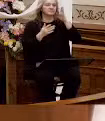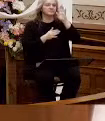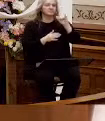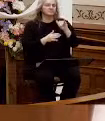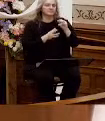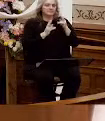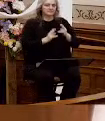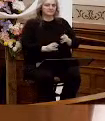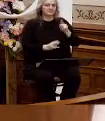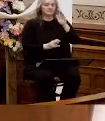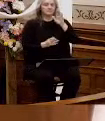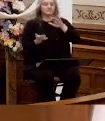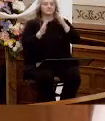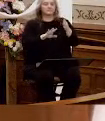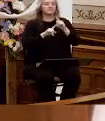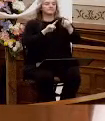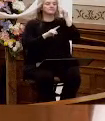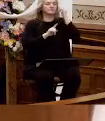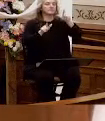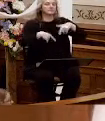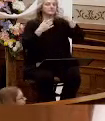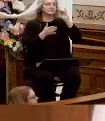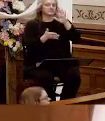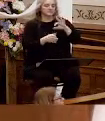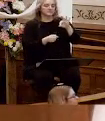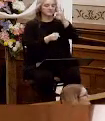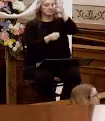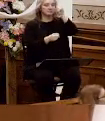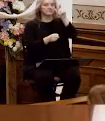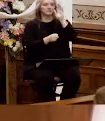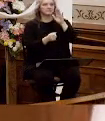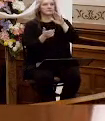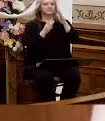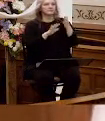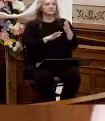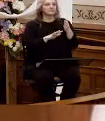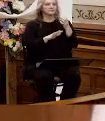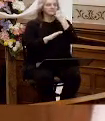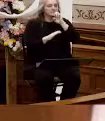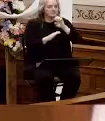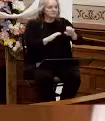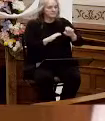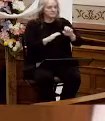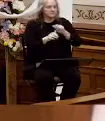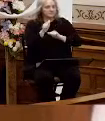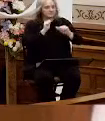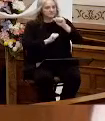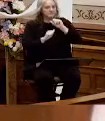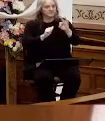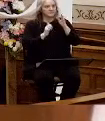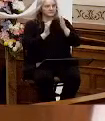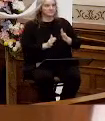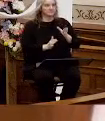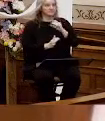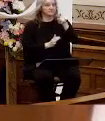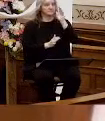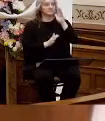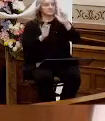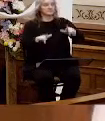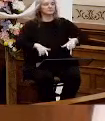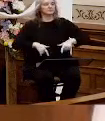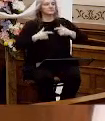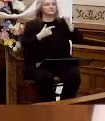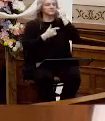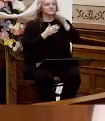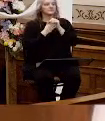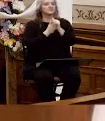will die, but if you live by the Spirit, you will put to death the evil deeds of the body, and you will live. Those who are led by the